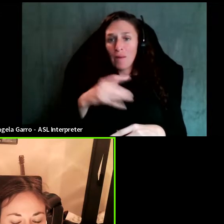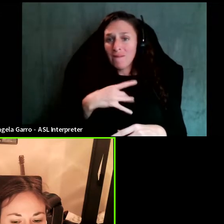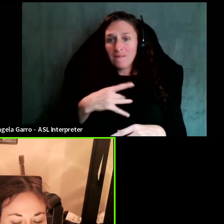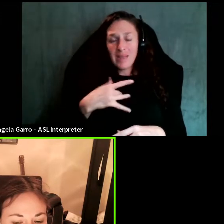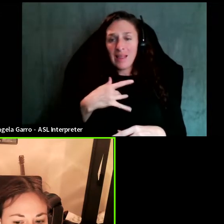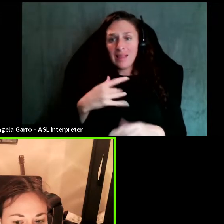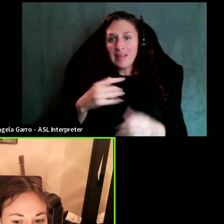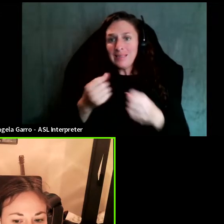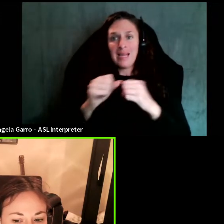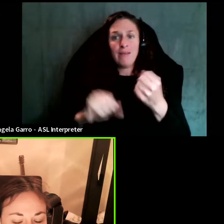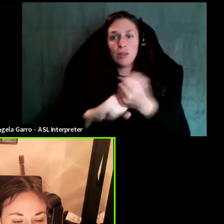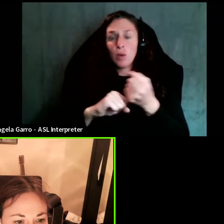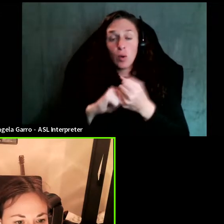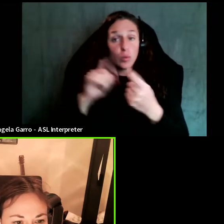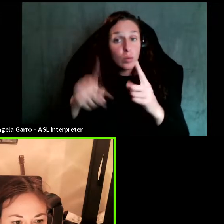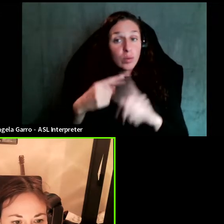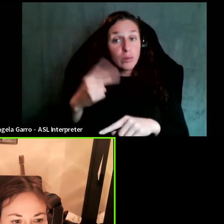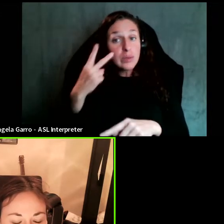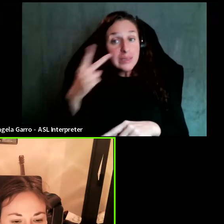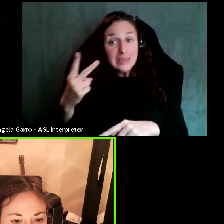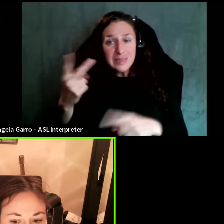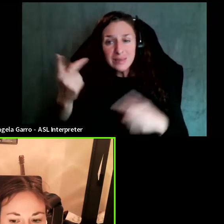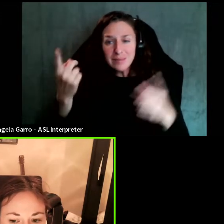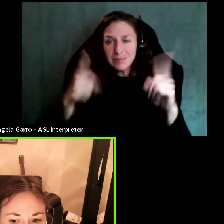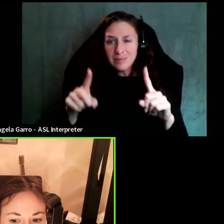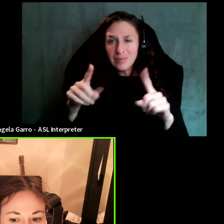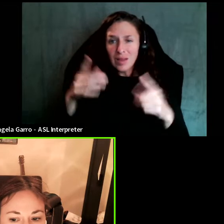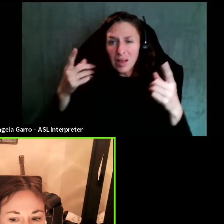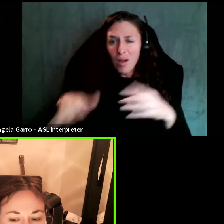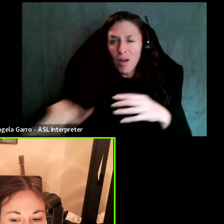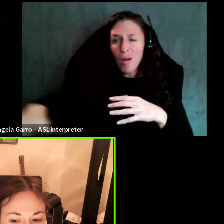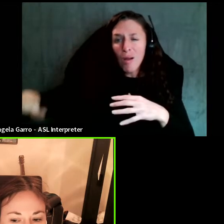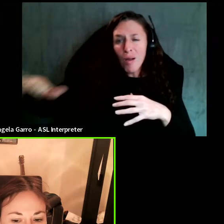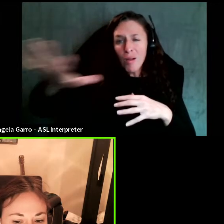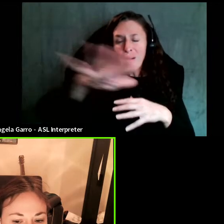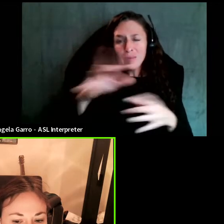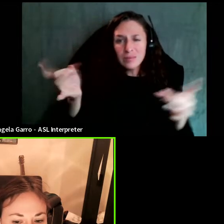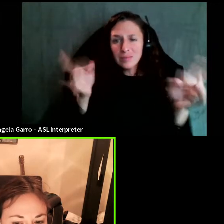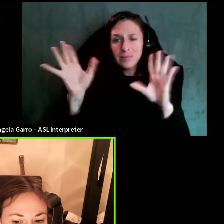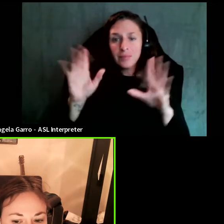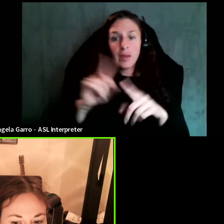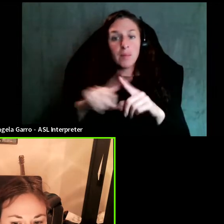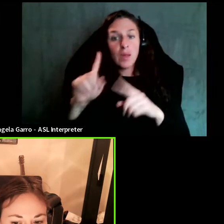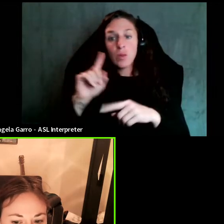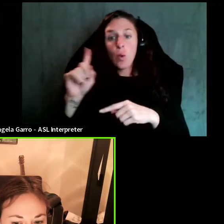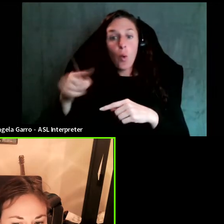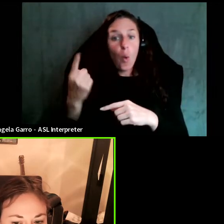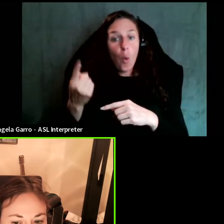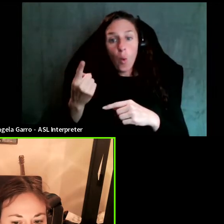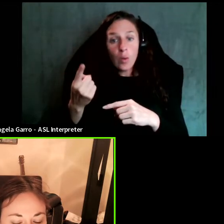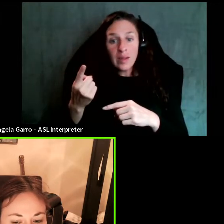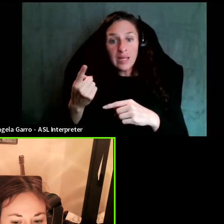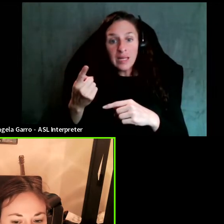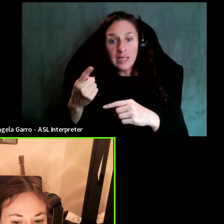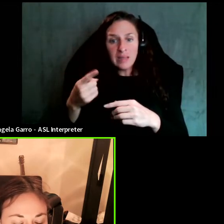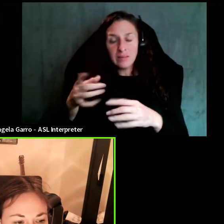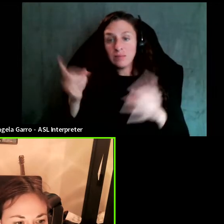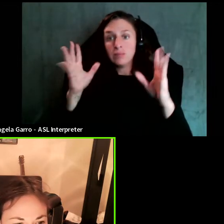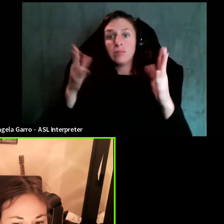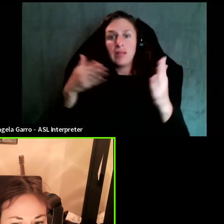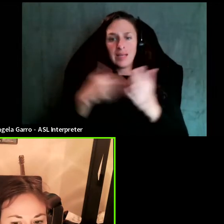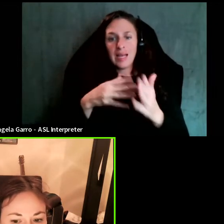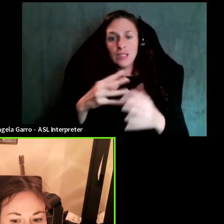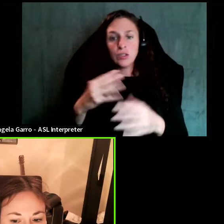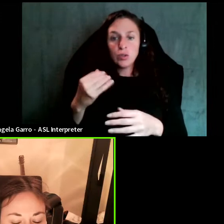And when we see that atrocities are committed all over the world, but the only outrage is against the Jewish state, the root